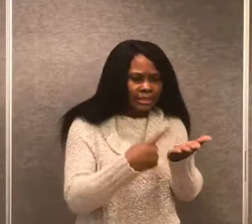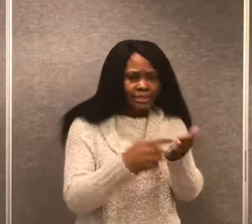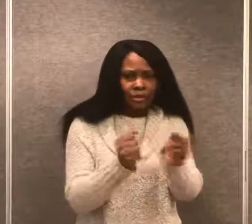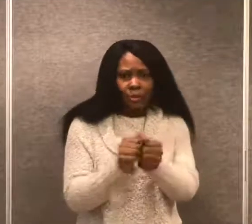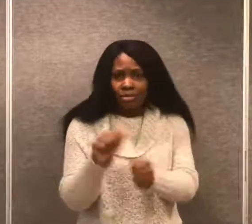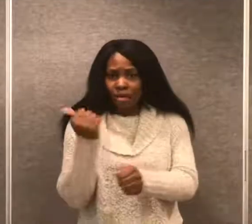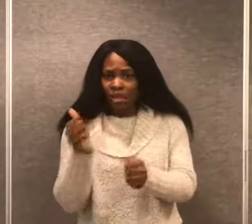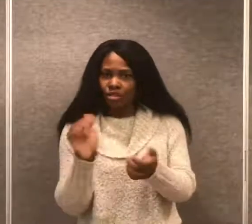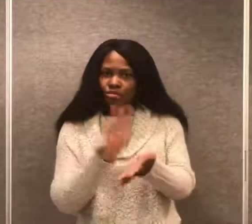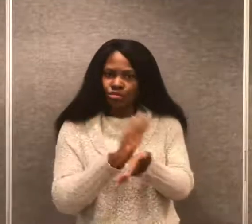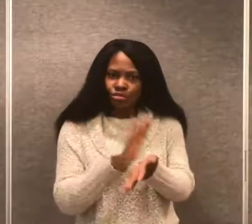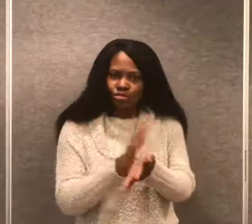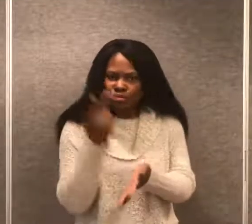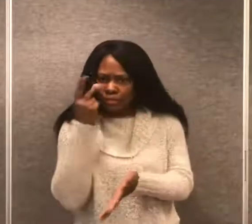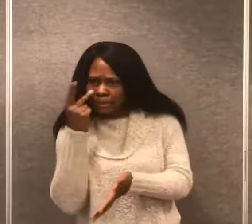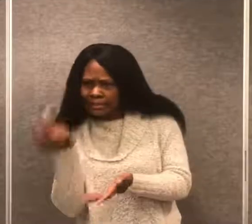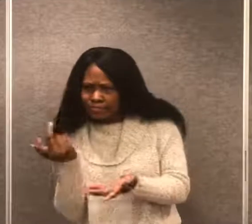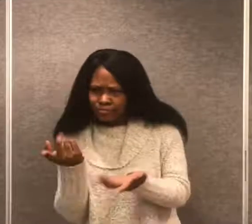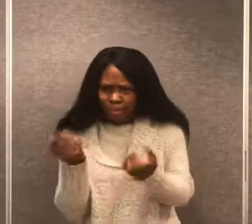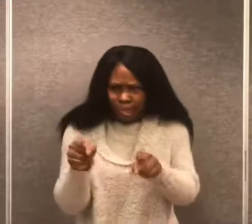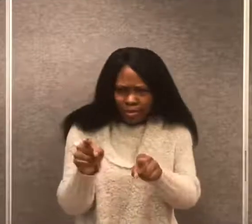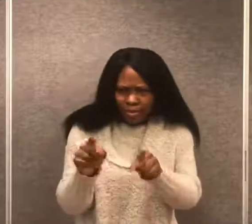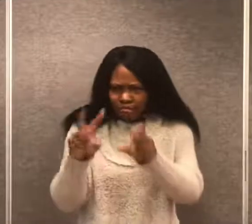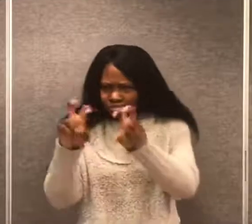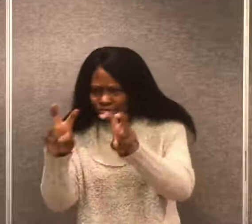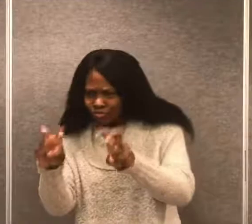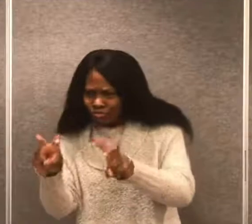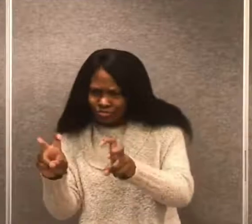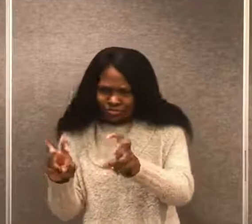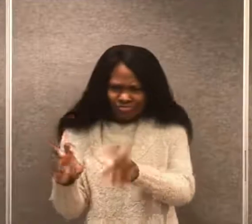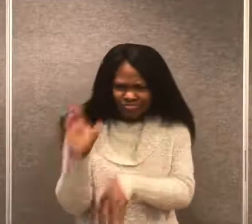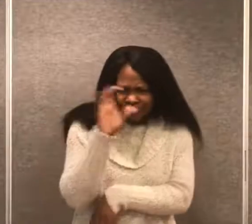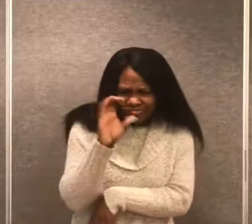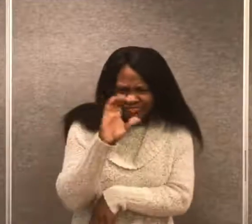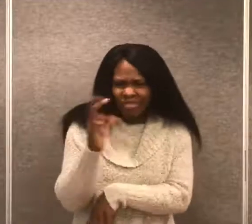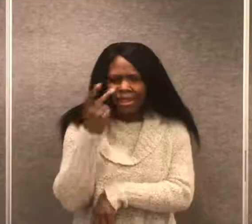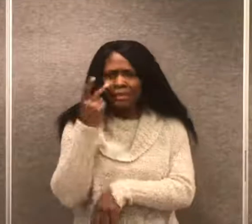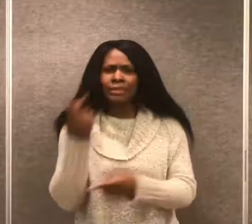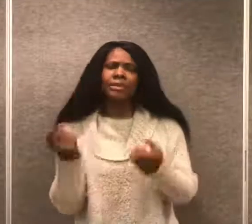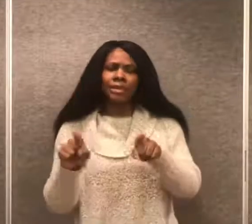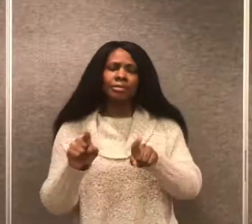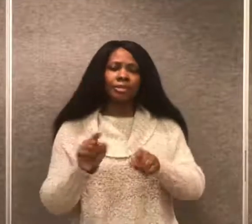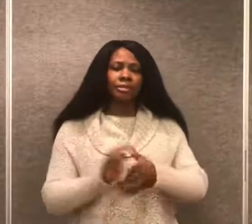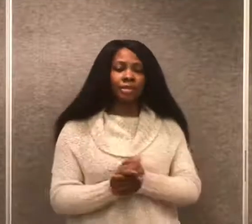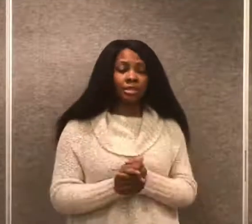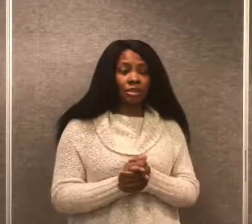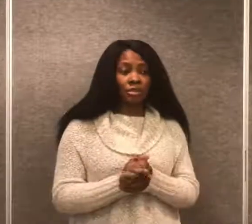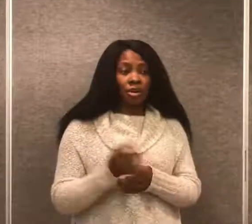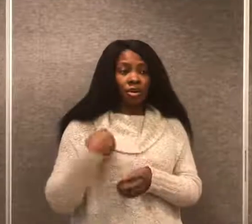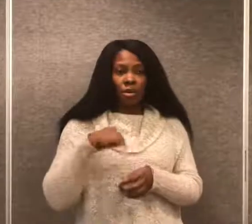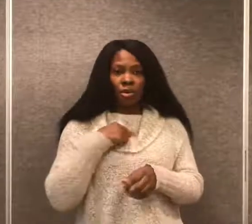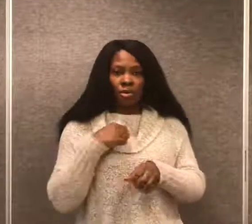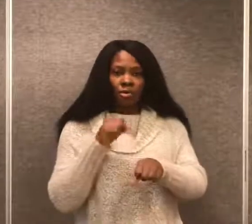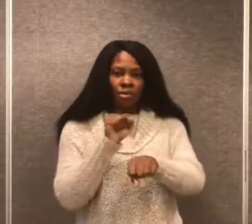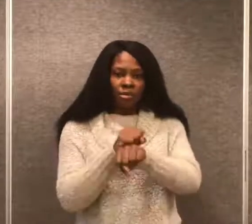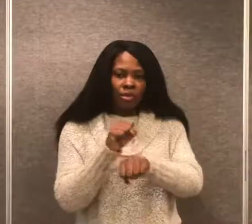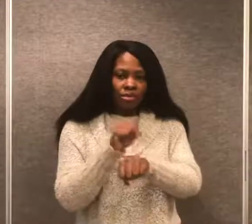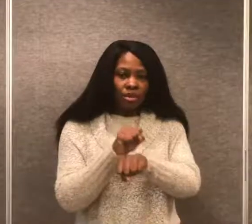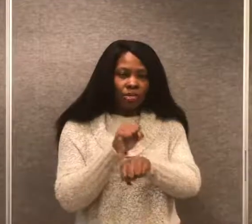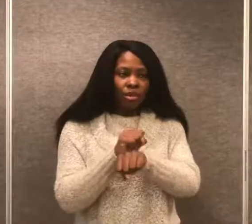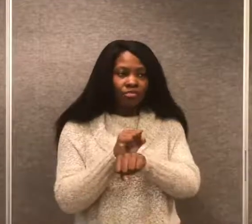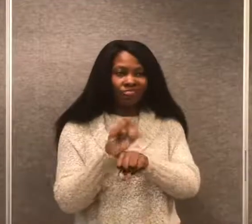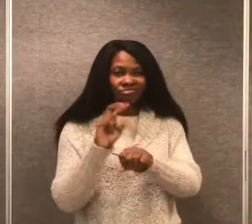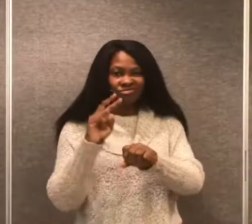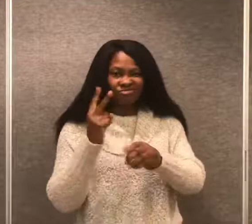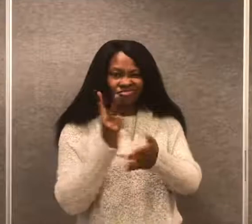County. So I just really want to just thank the mayor again, because on November the 4th, we've been working on it for about 2 weeks prior, just having meetings